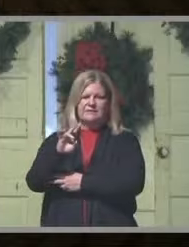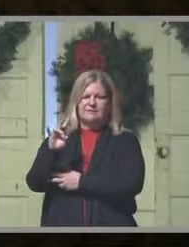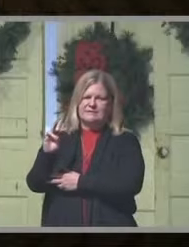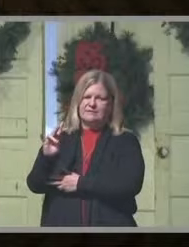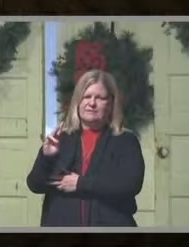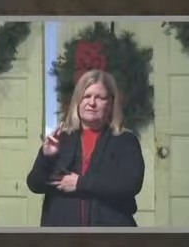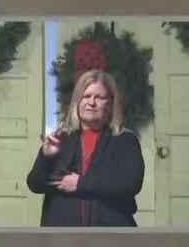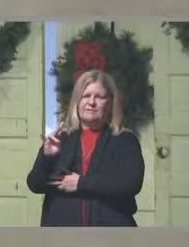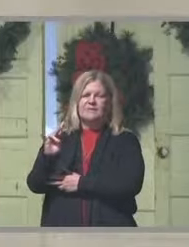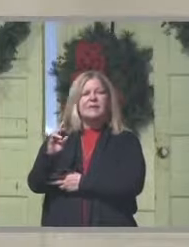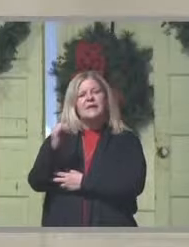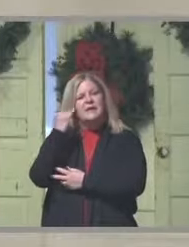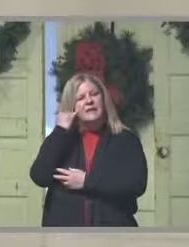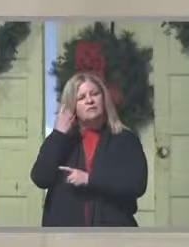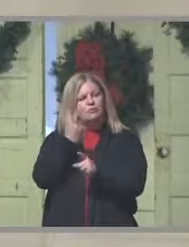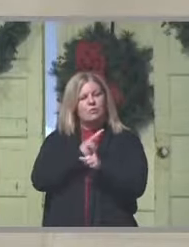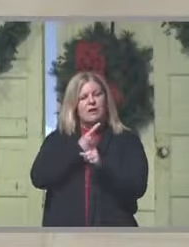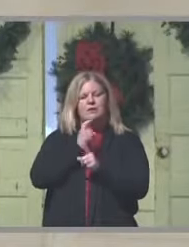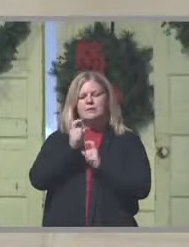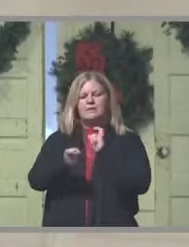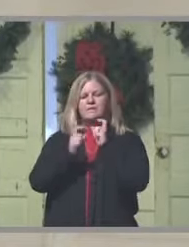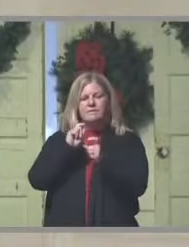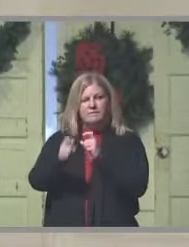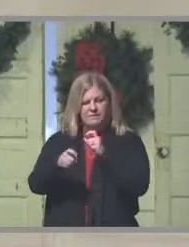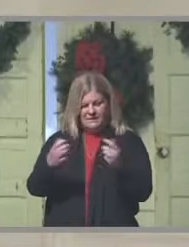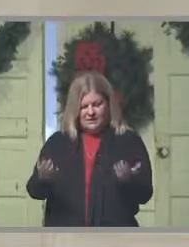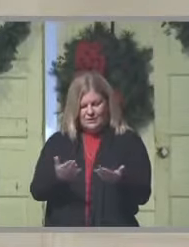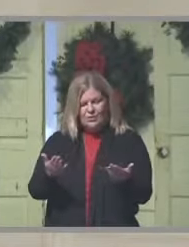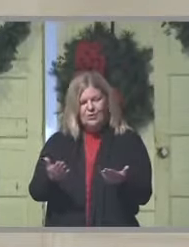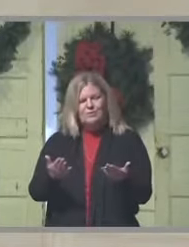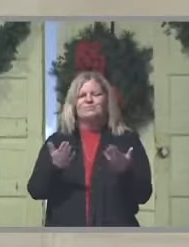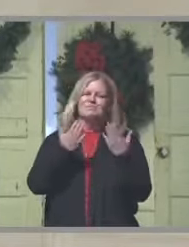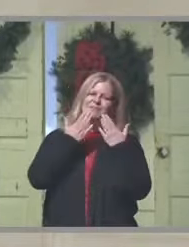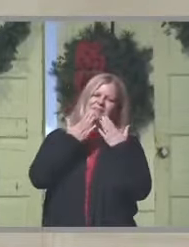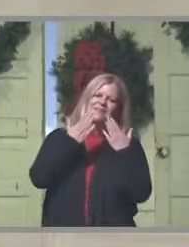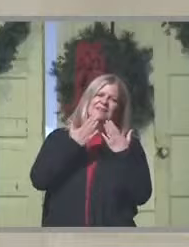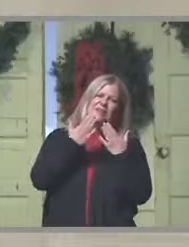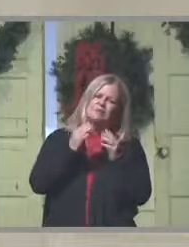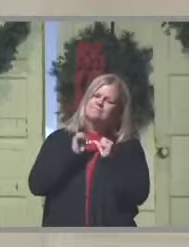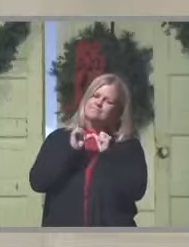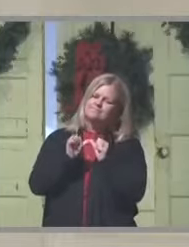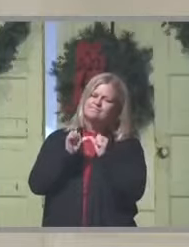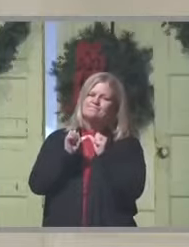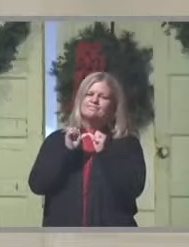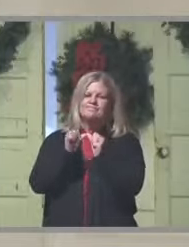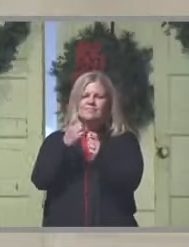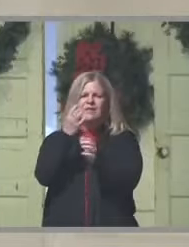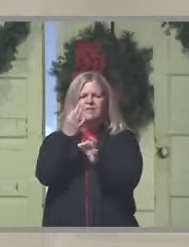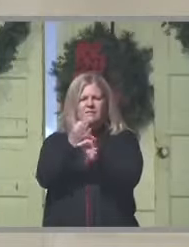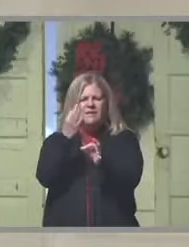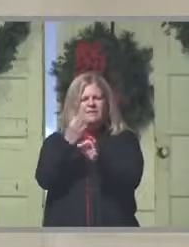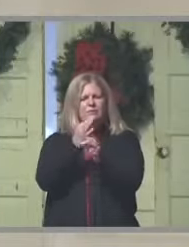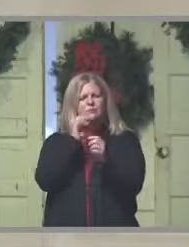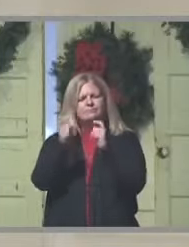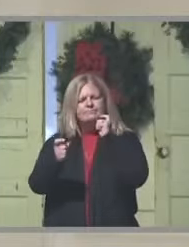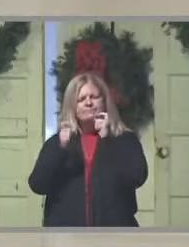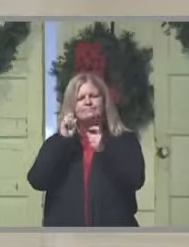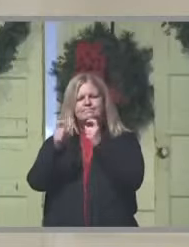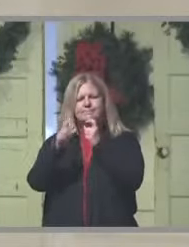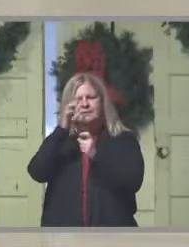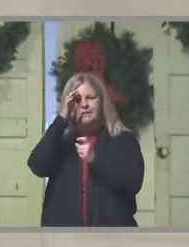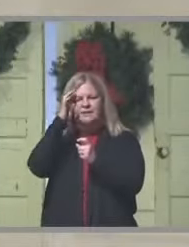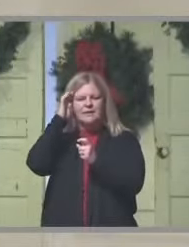77977. If you're a regular giver here at Oak Hills Church, we want to say thank you for your continued faithful generosity.